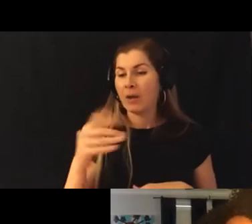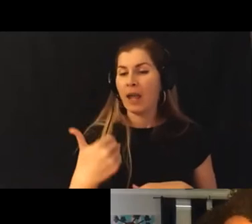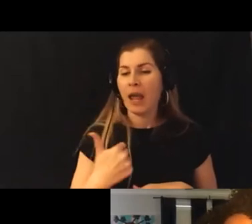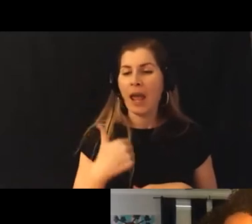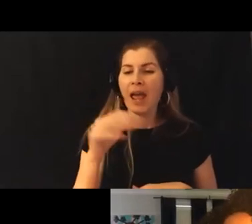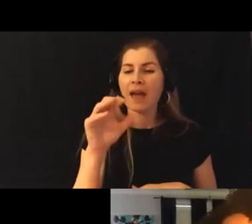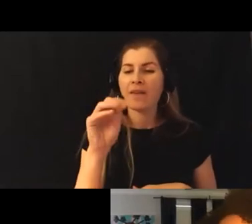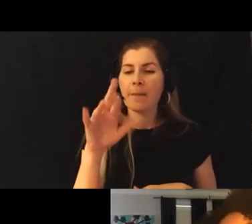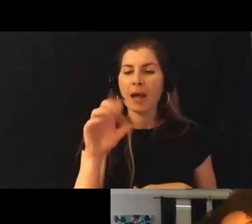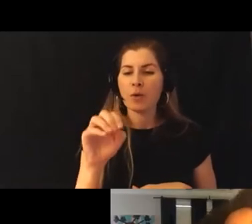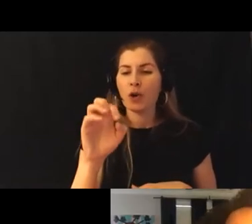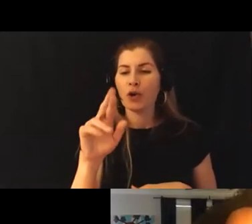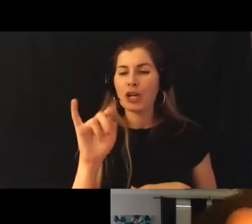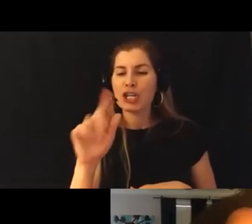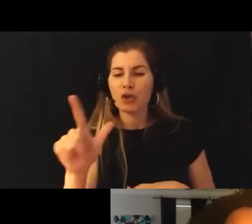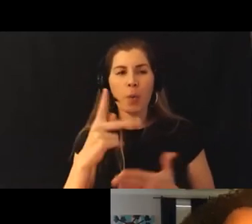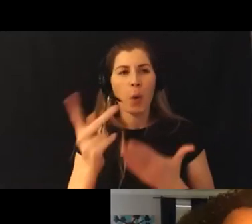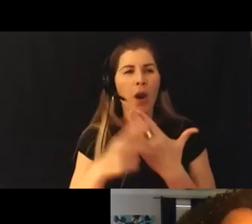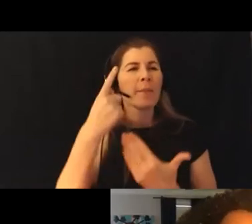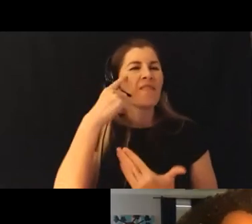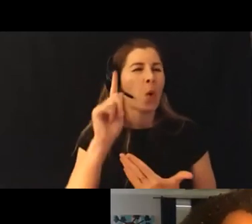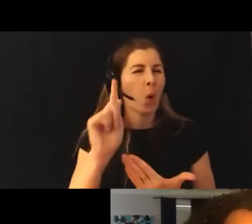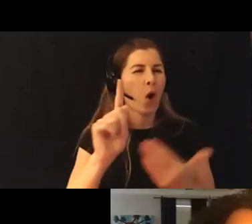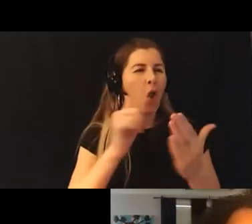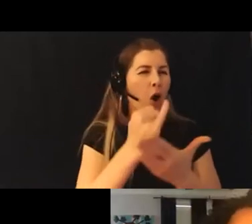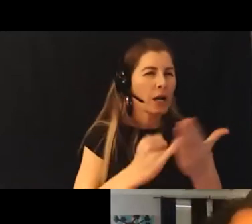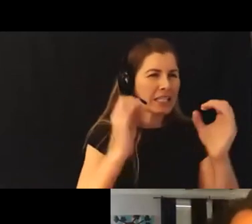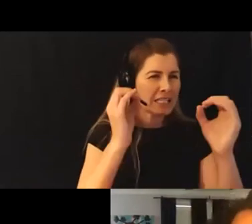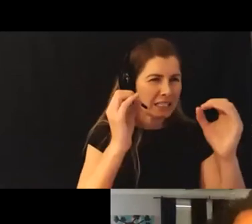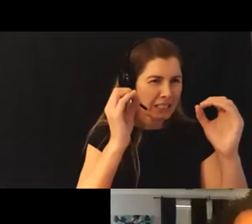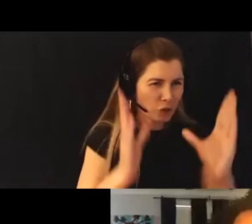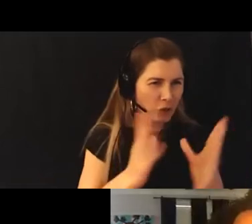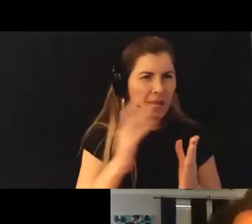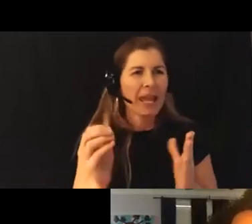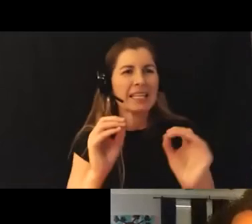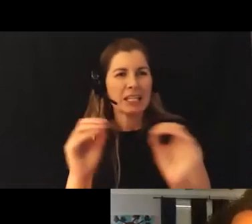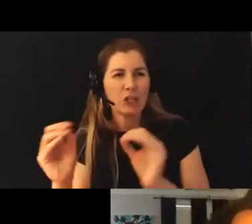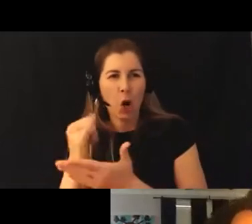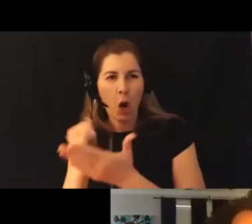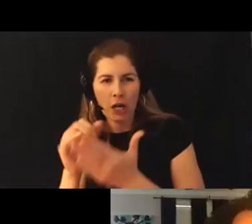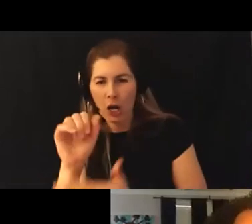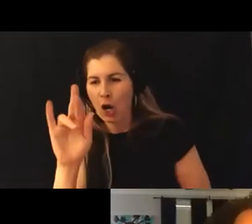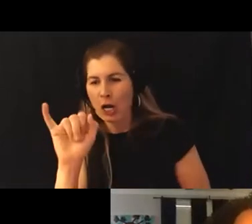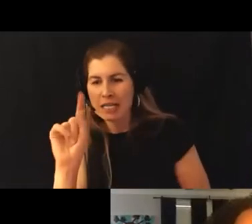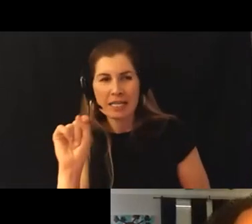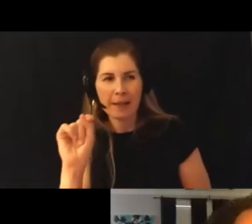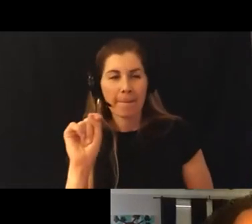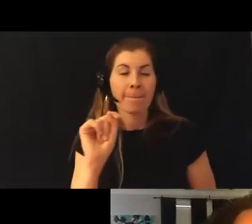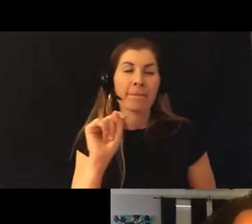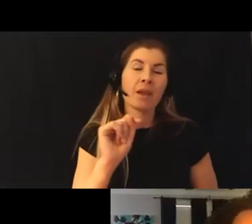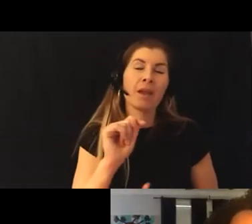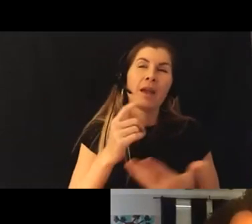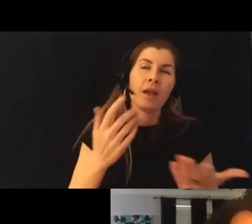micro-credential program specifically for arts educators and teaching artists. Professional learning, you know, we find sometimes